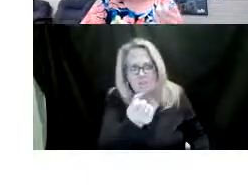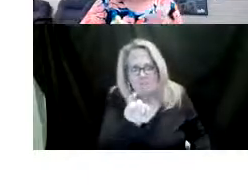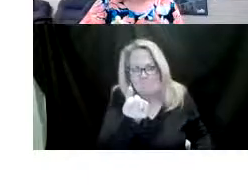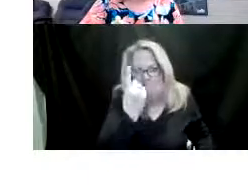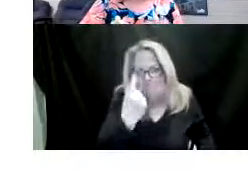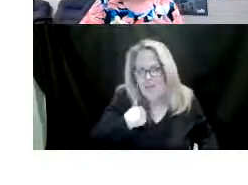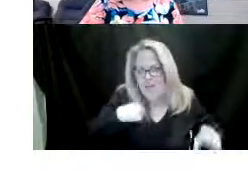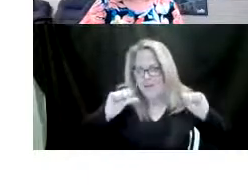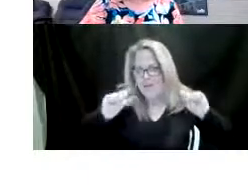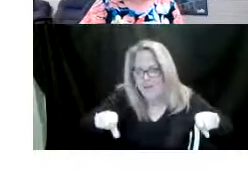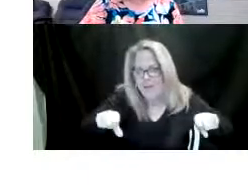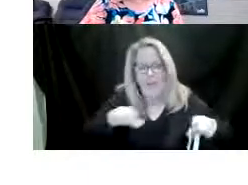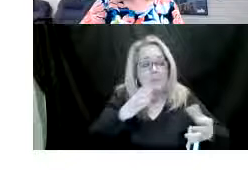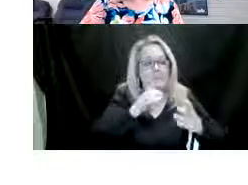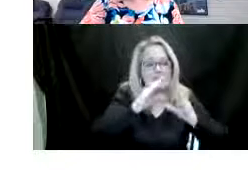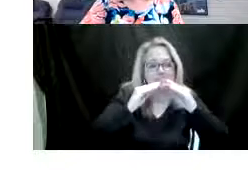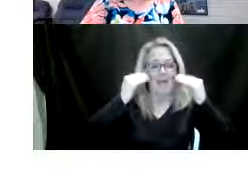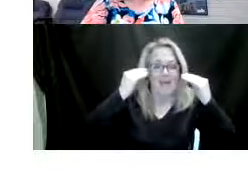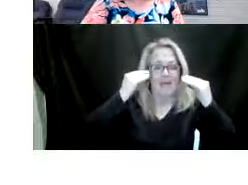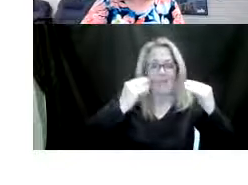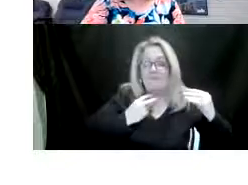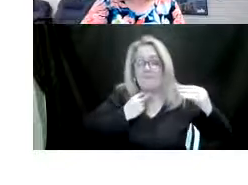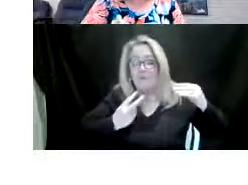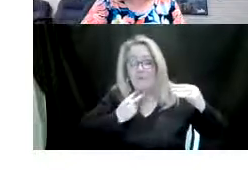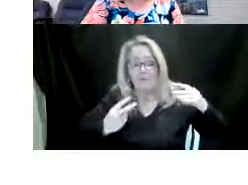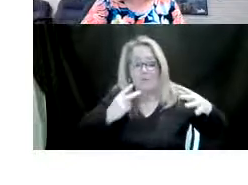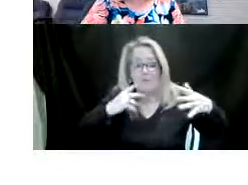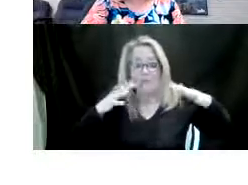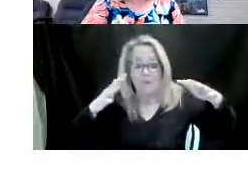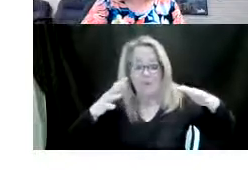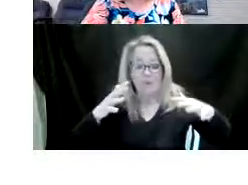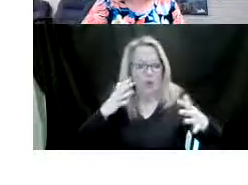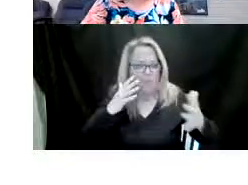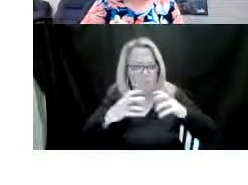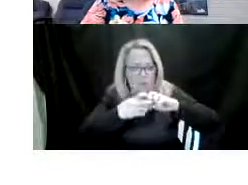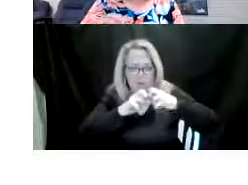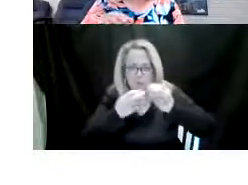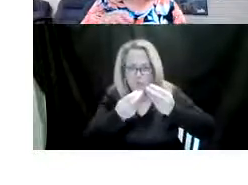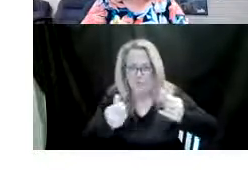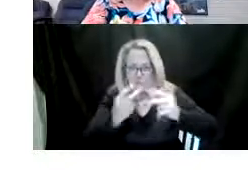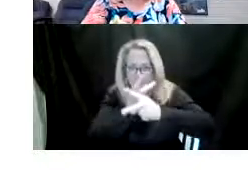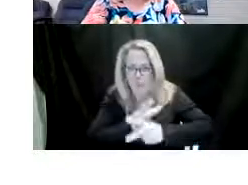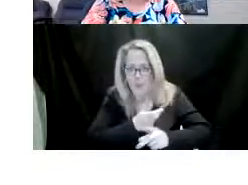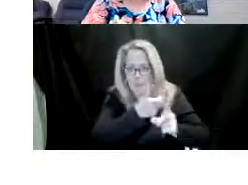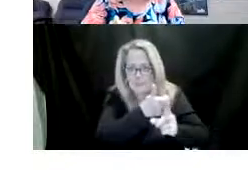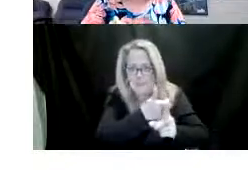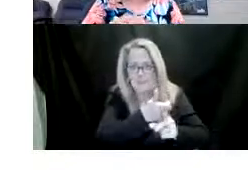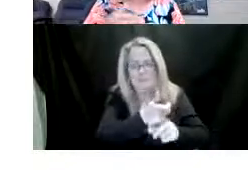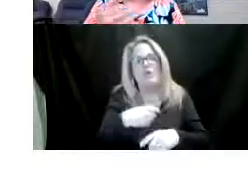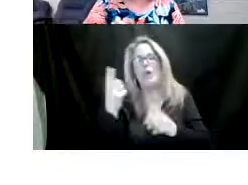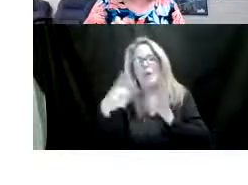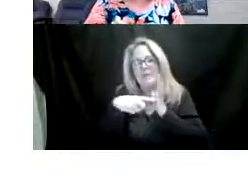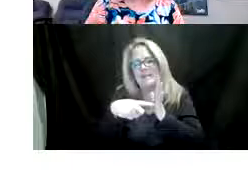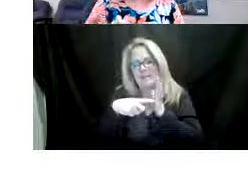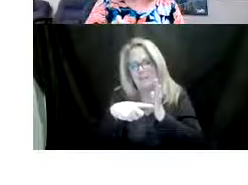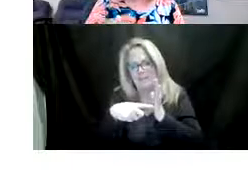A child smiling, vocalizing, perhaps doing some problem solving on their own. And one example I can give